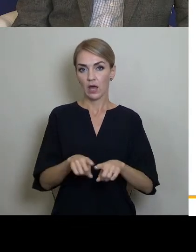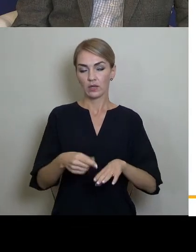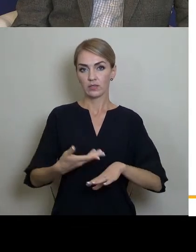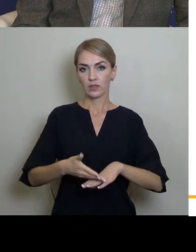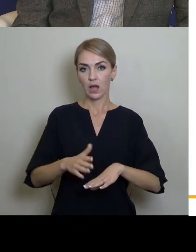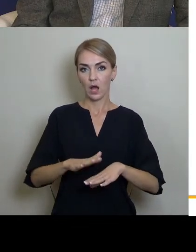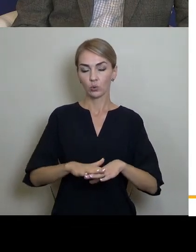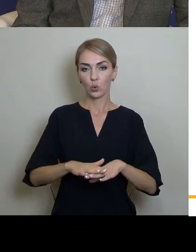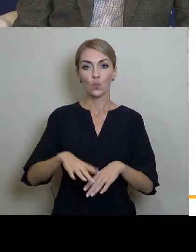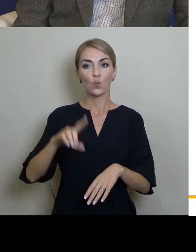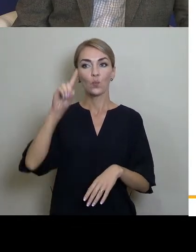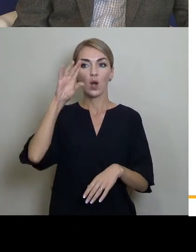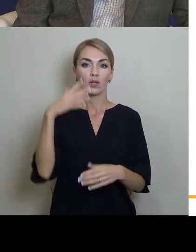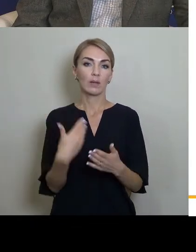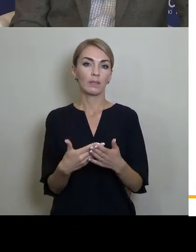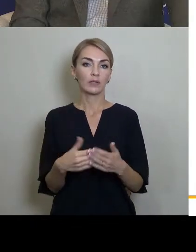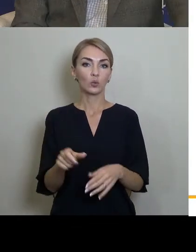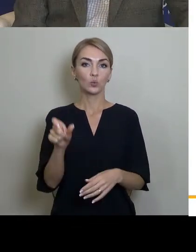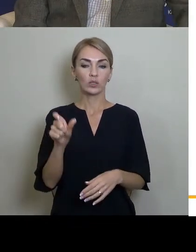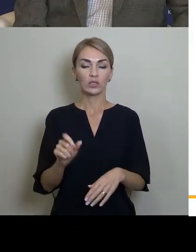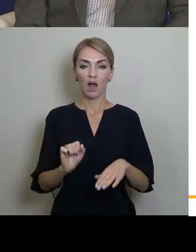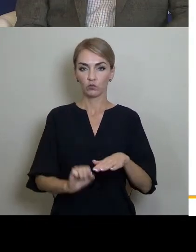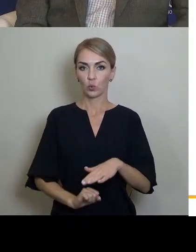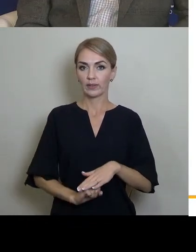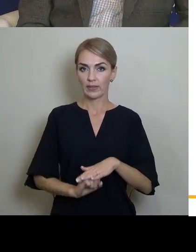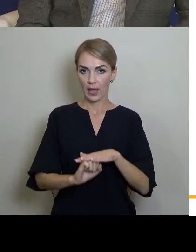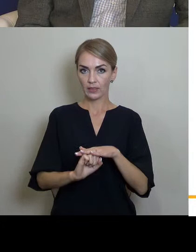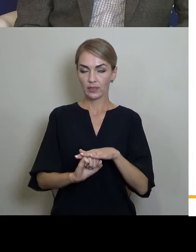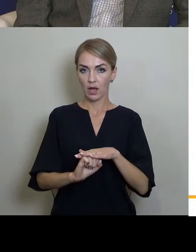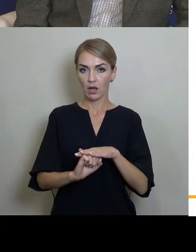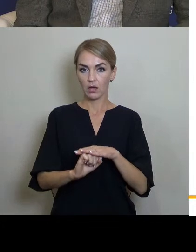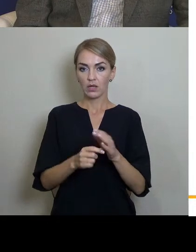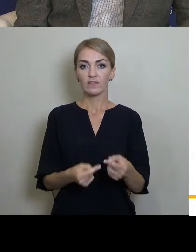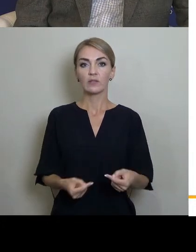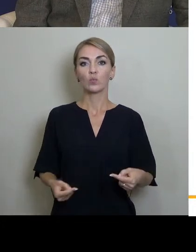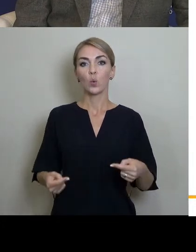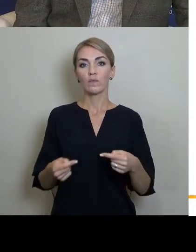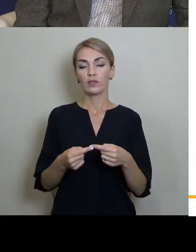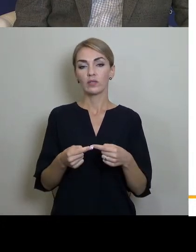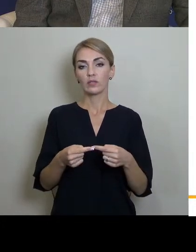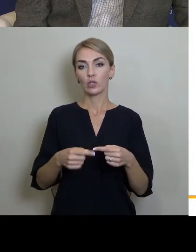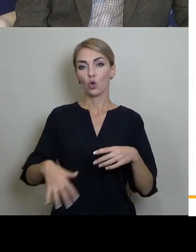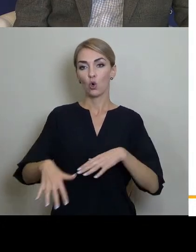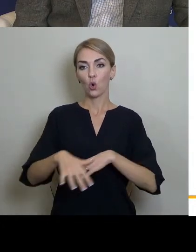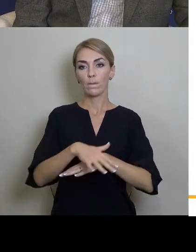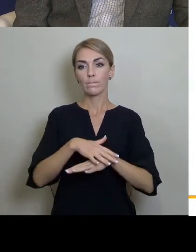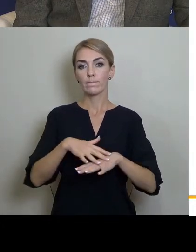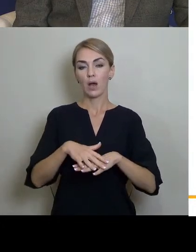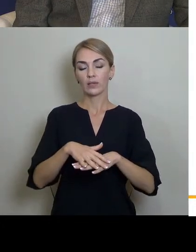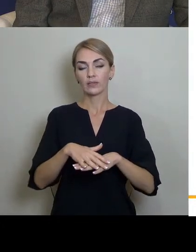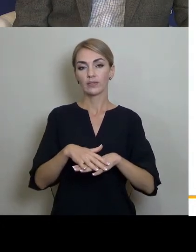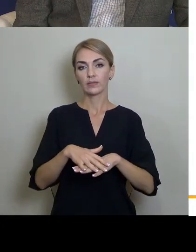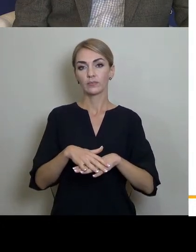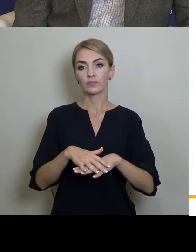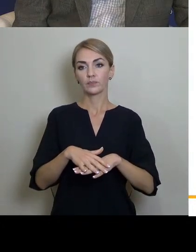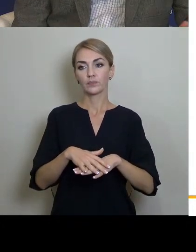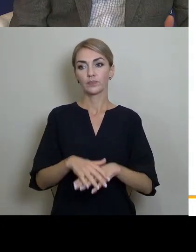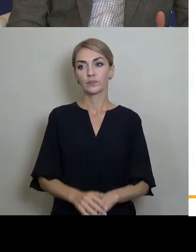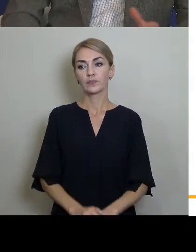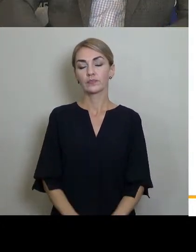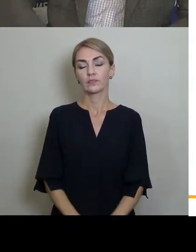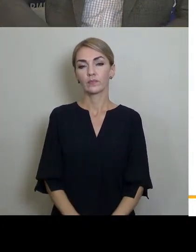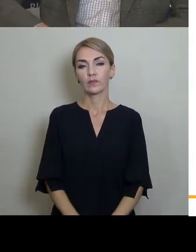gets maybe 50% of the votes, who is popular with the